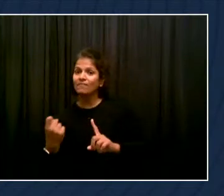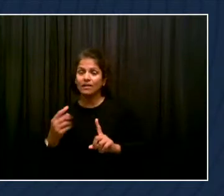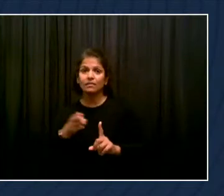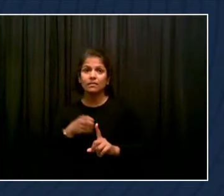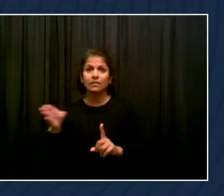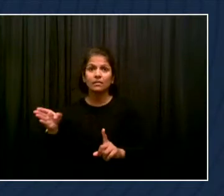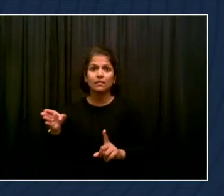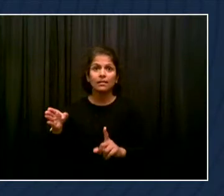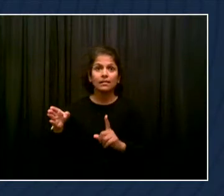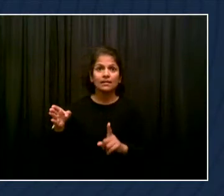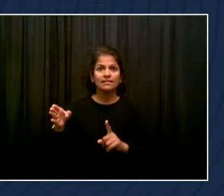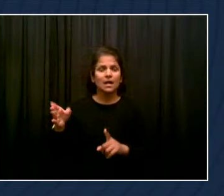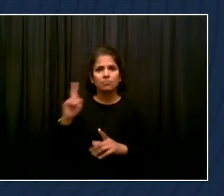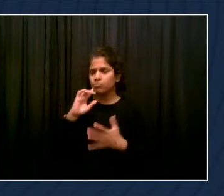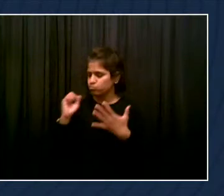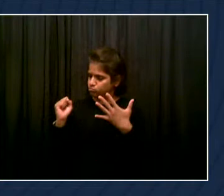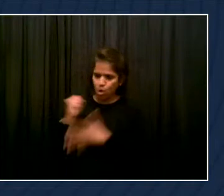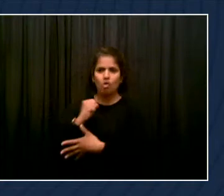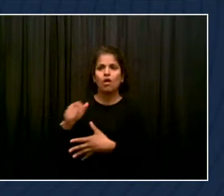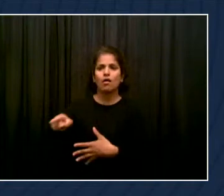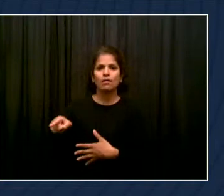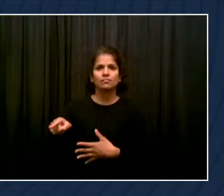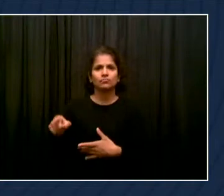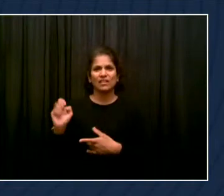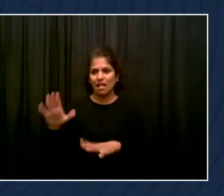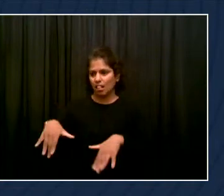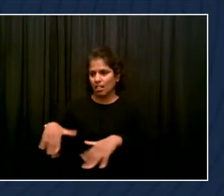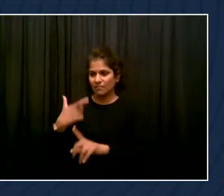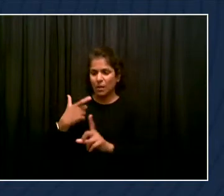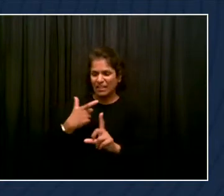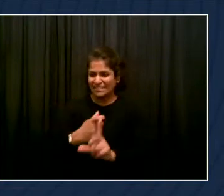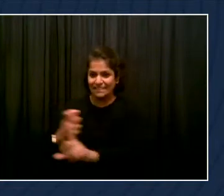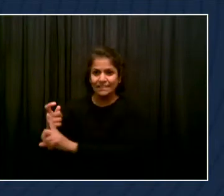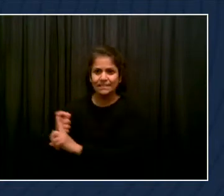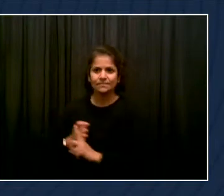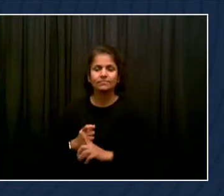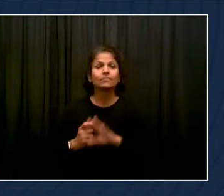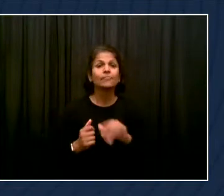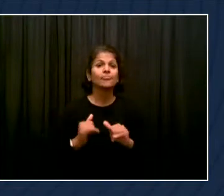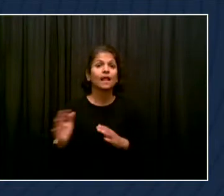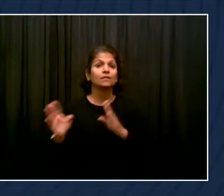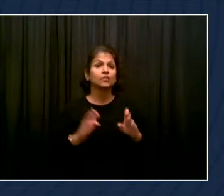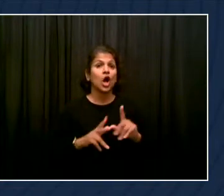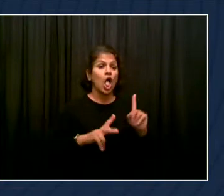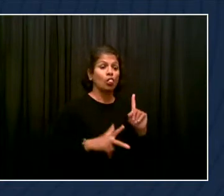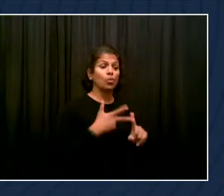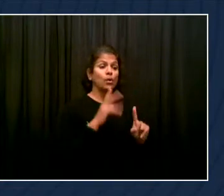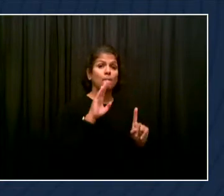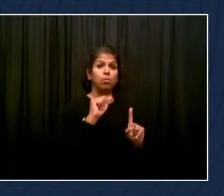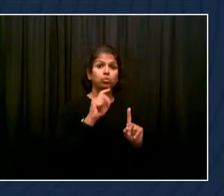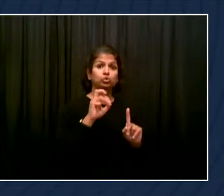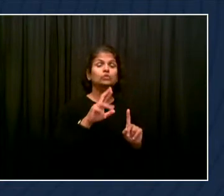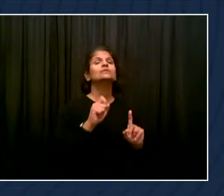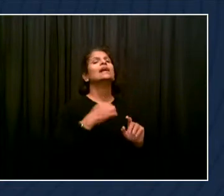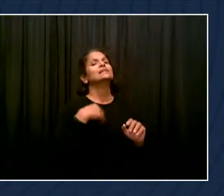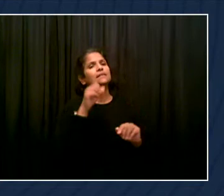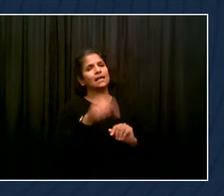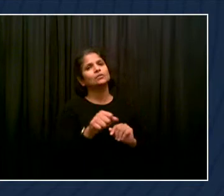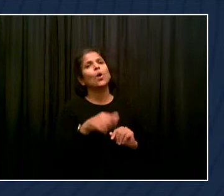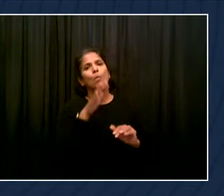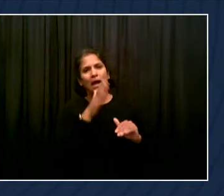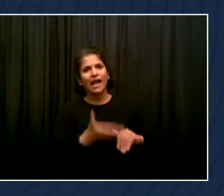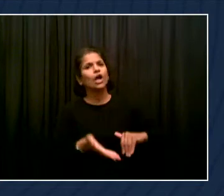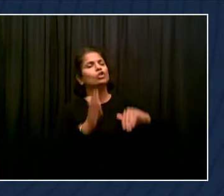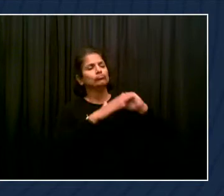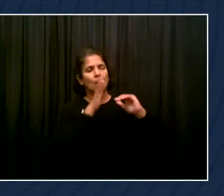a primary focus. With respect to boosters, yes, you will see more messaging from us on all of the different platforms that